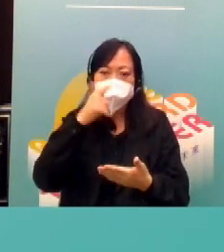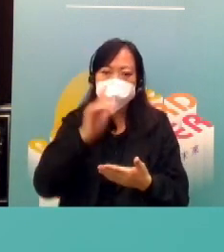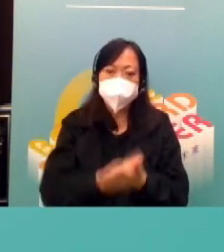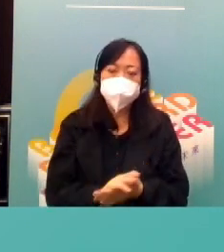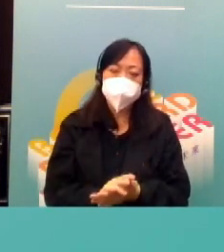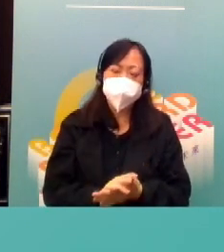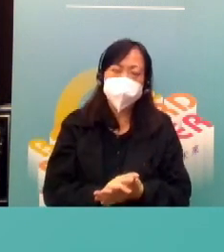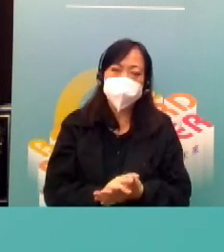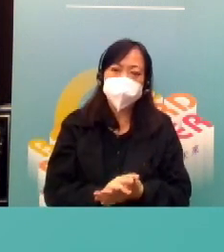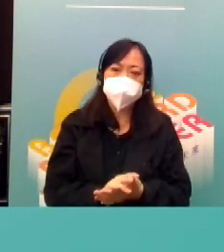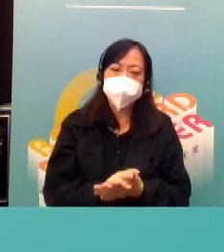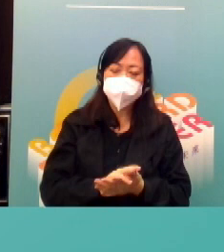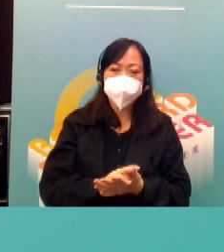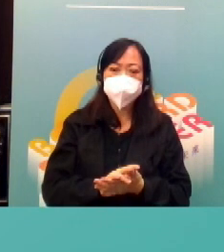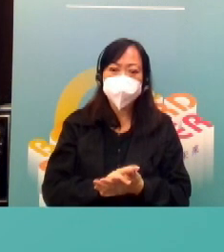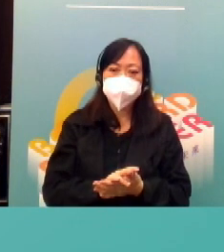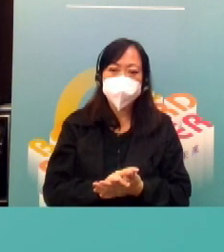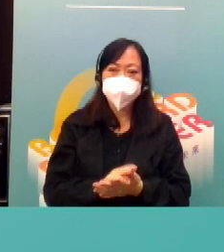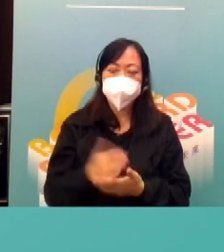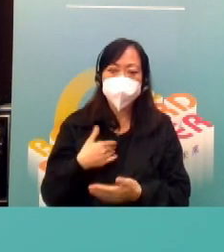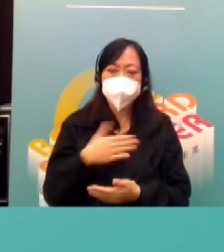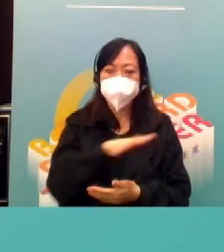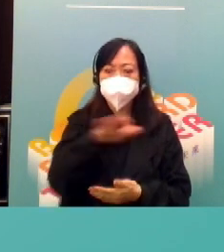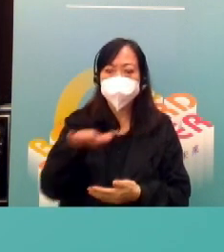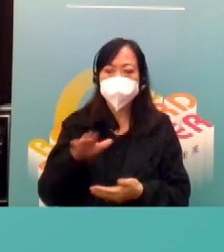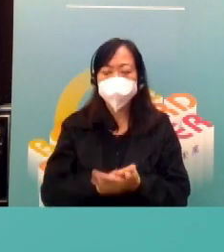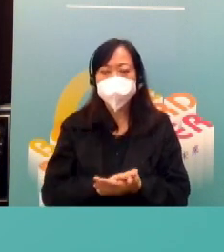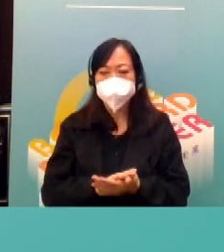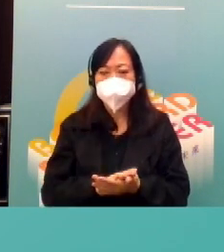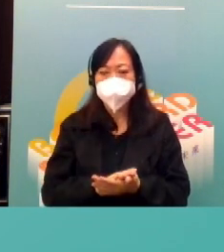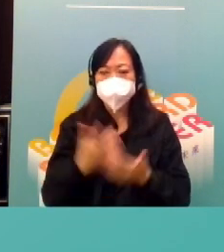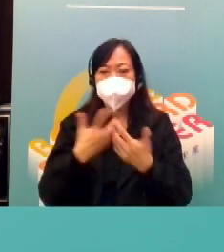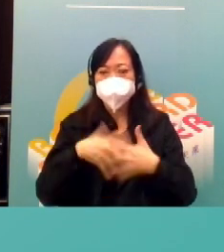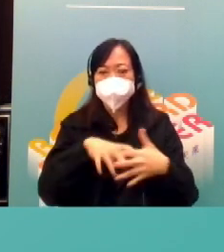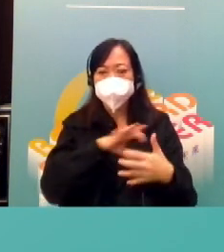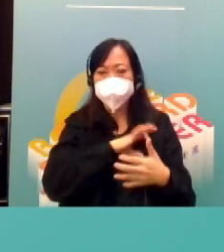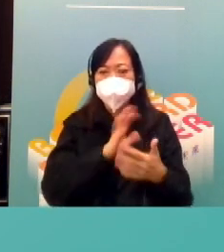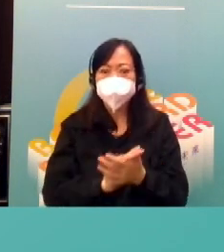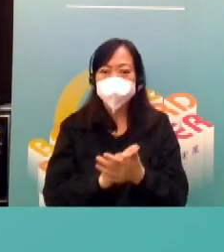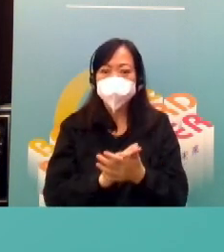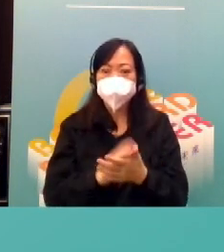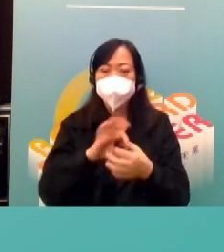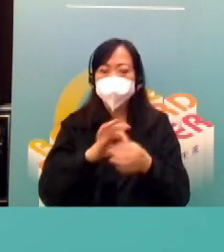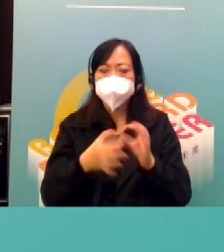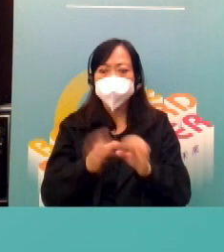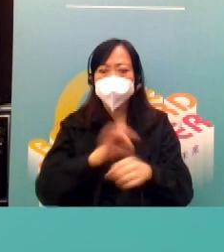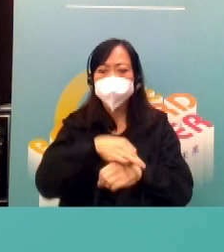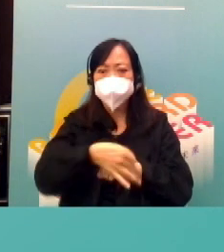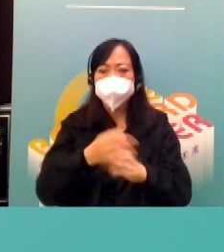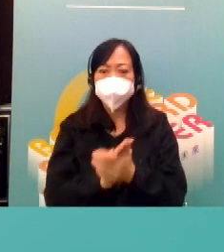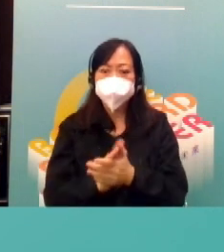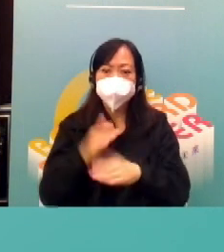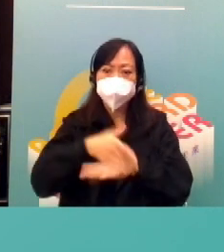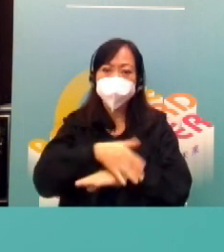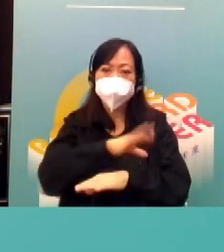our membership of 62 countries, all doing really cool and interesting things around government policy to promote social entrepreneurship and impact investing. And we act as